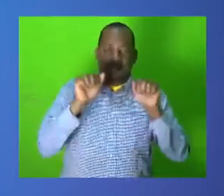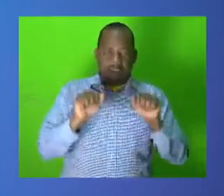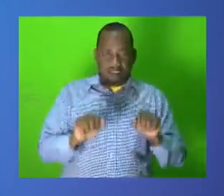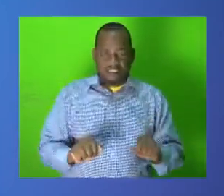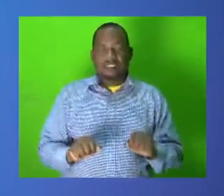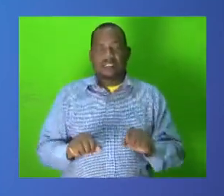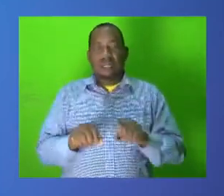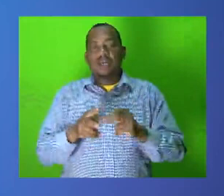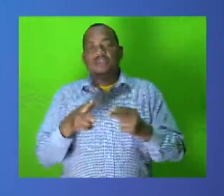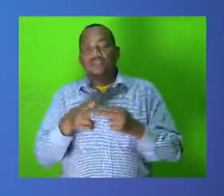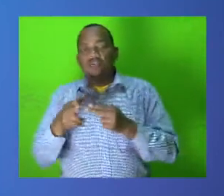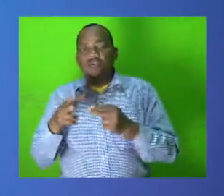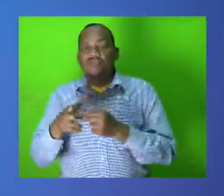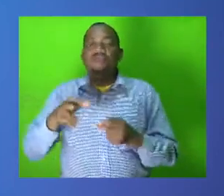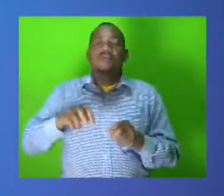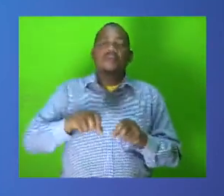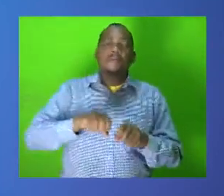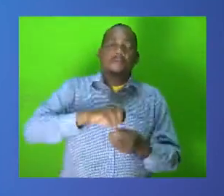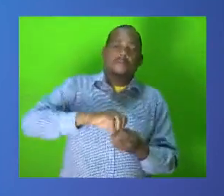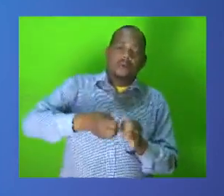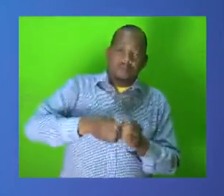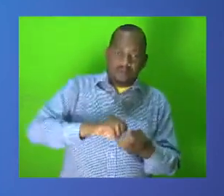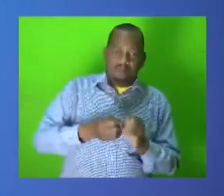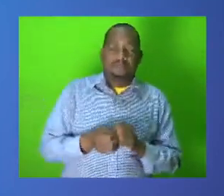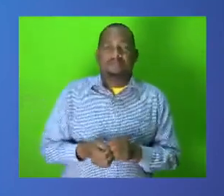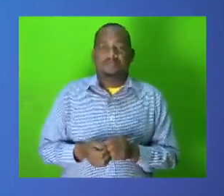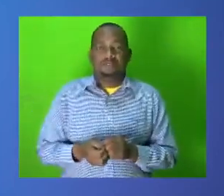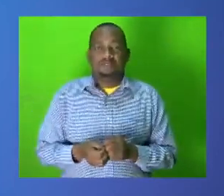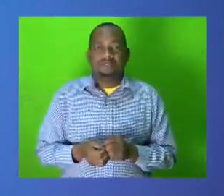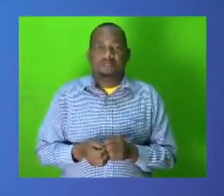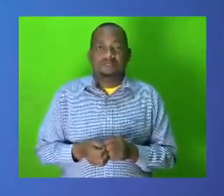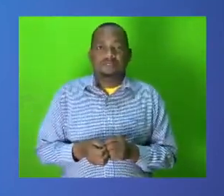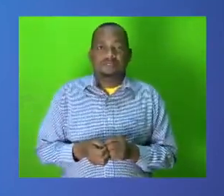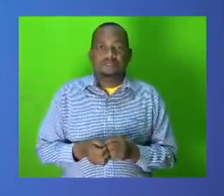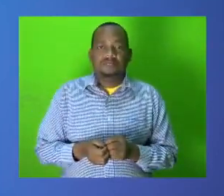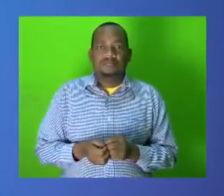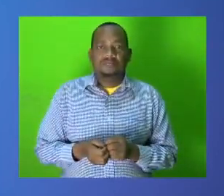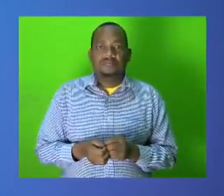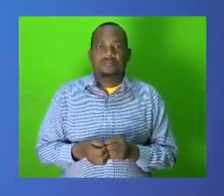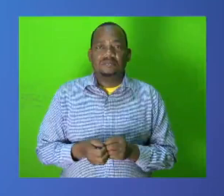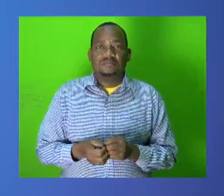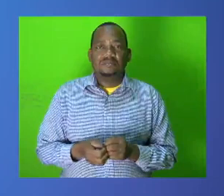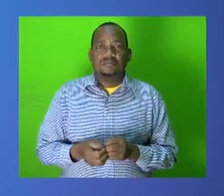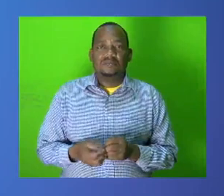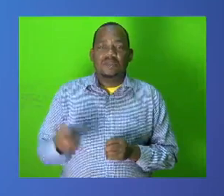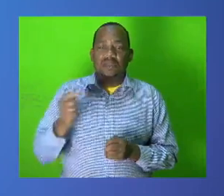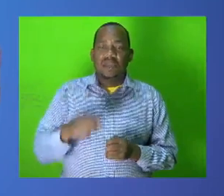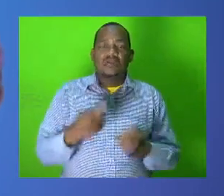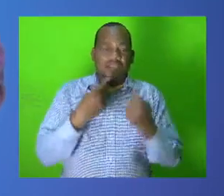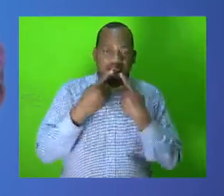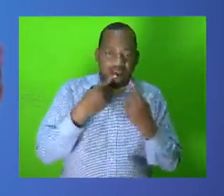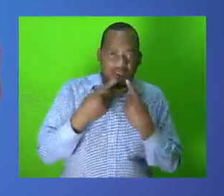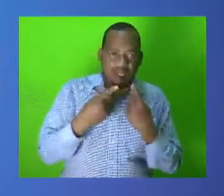yeah. Yes. Very good for trying, my students. Now, let's